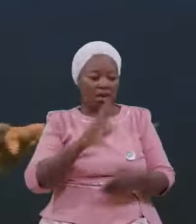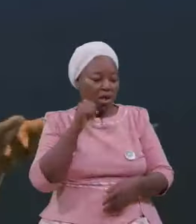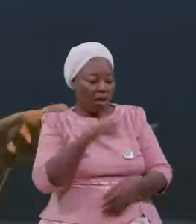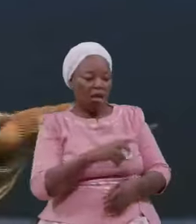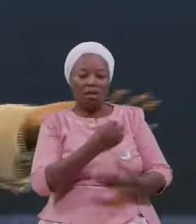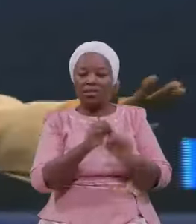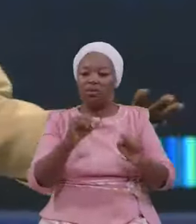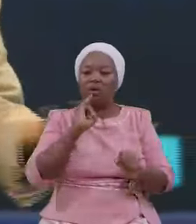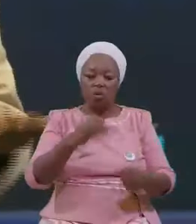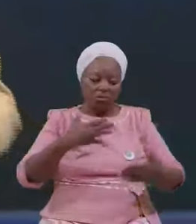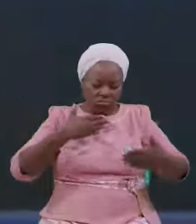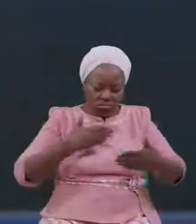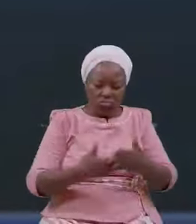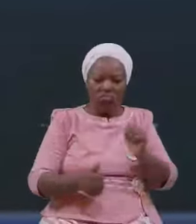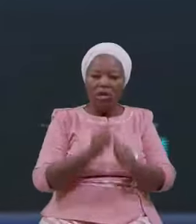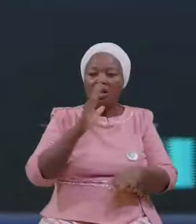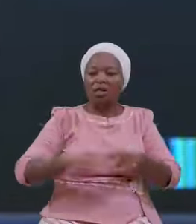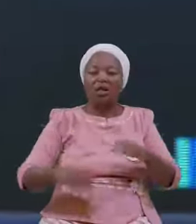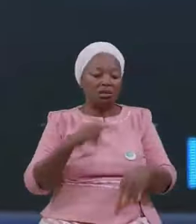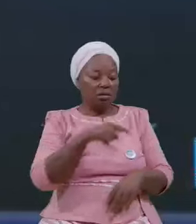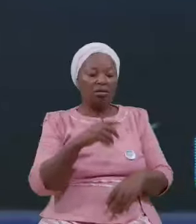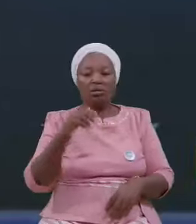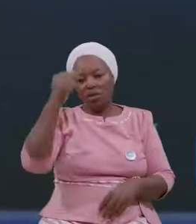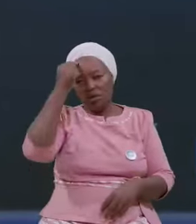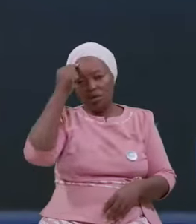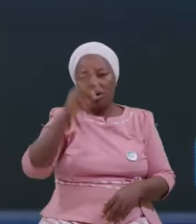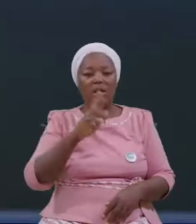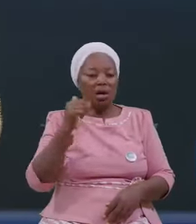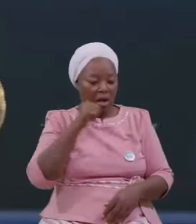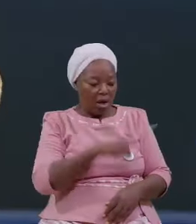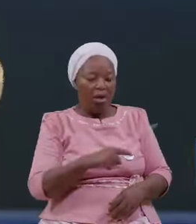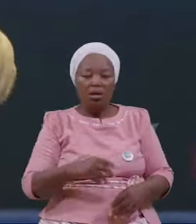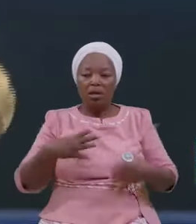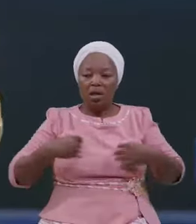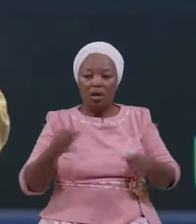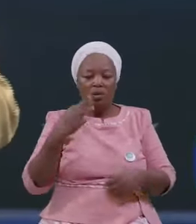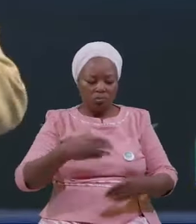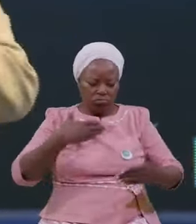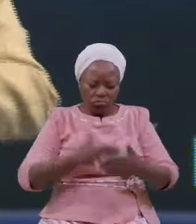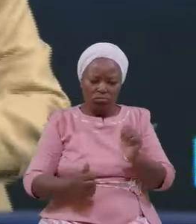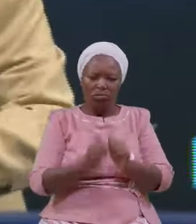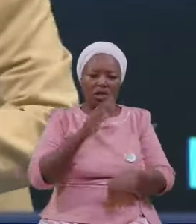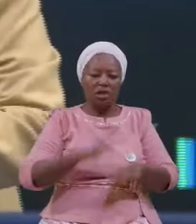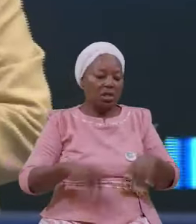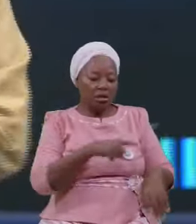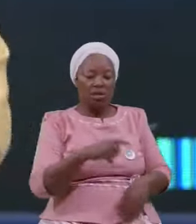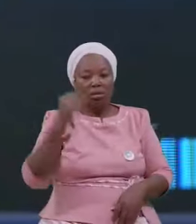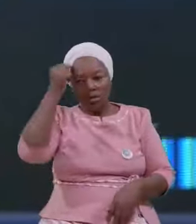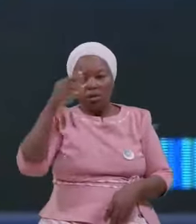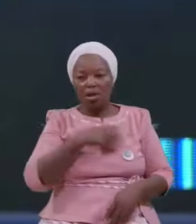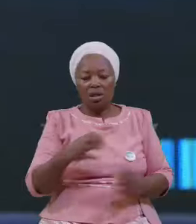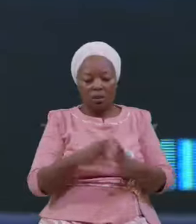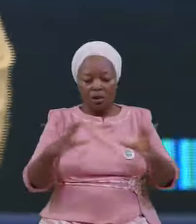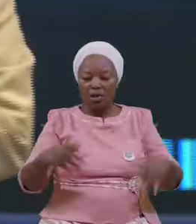she thought. Her healing was nearer than she thought. And the abundant life, eternal life